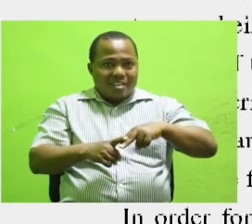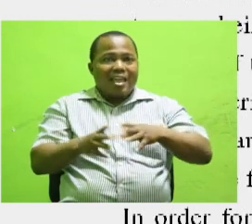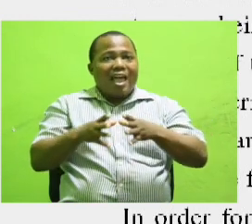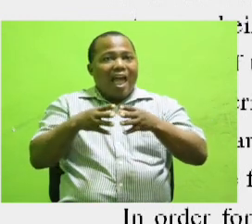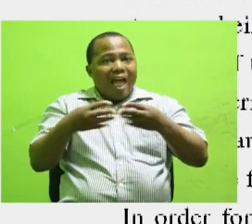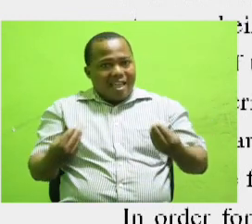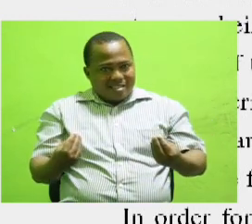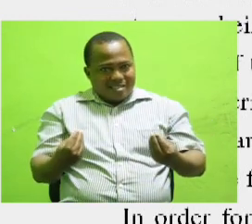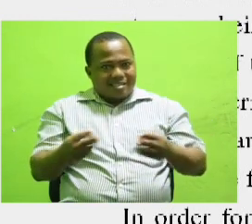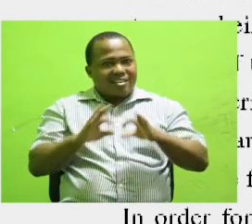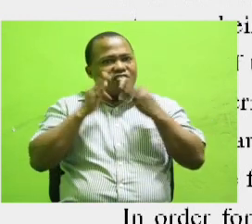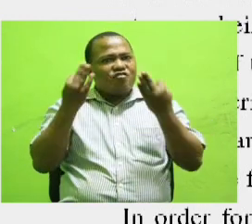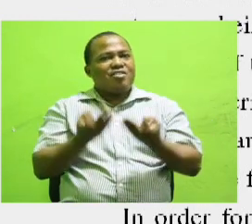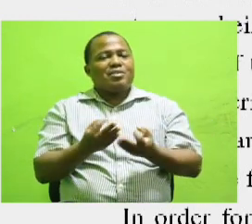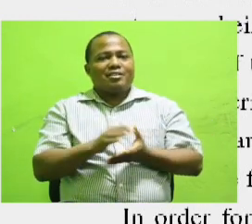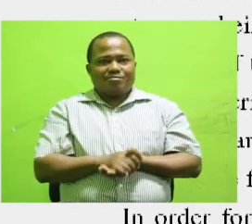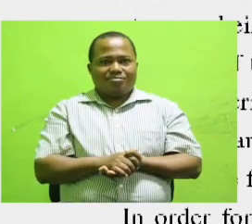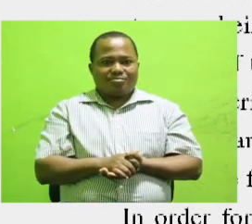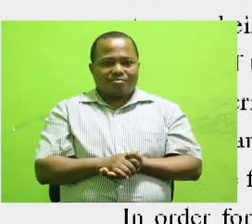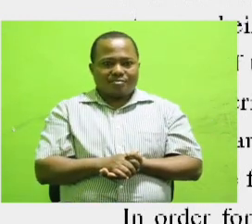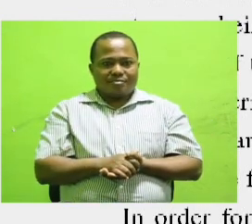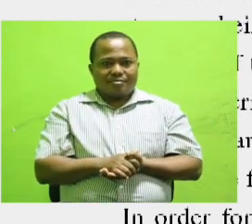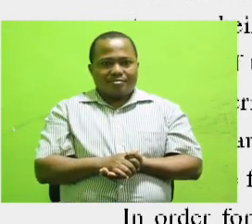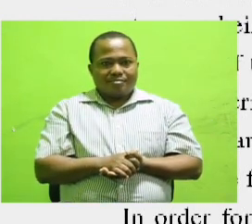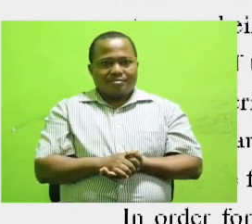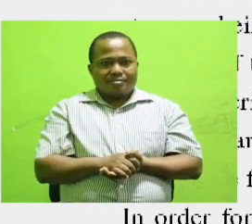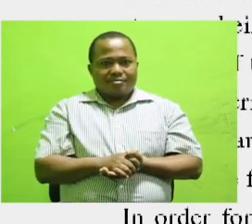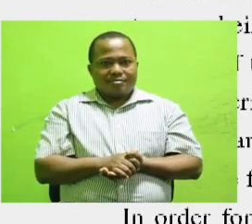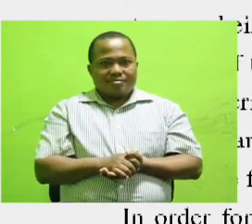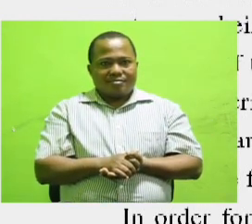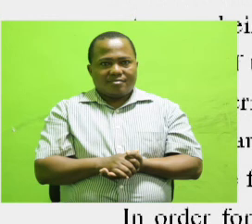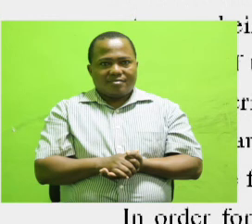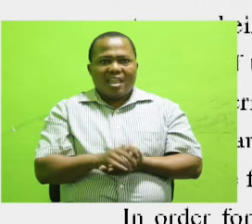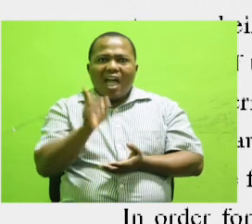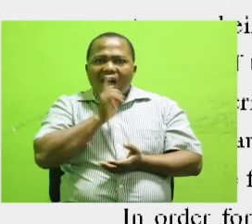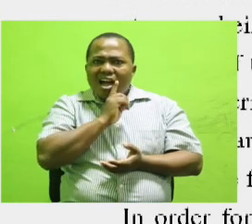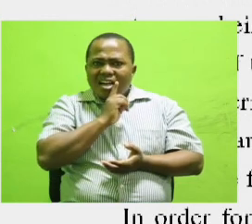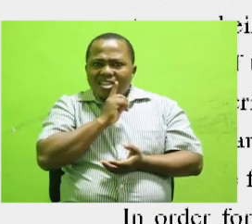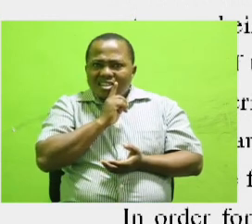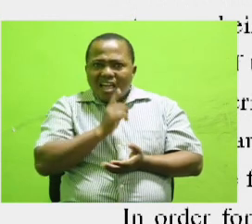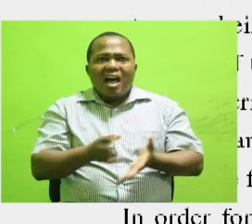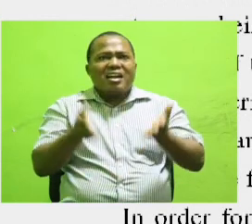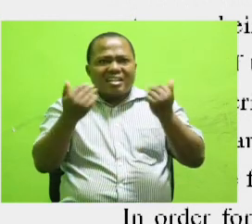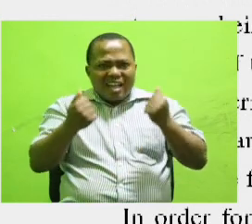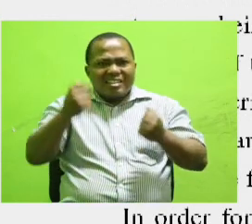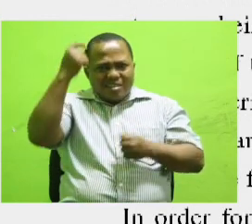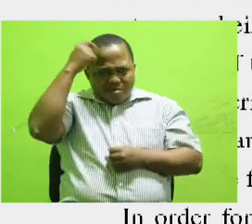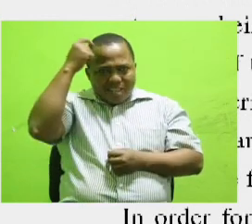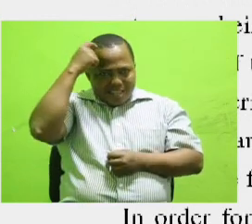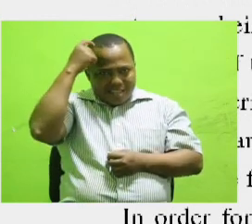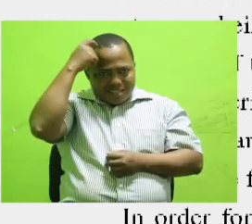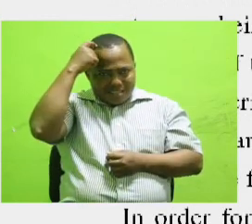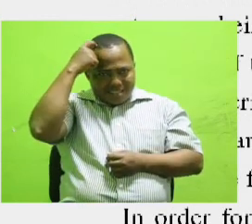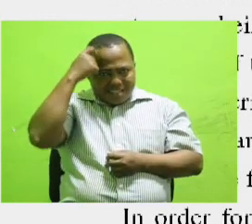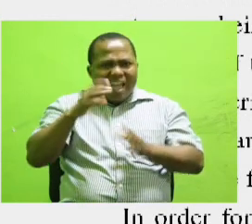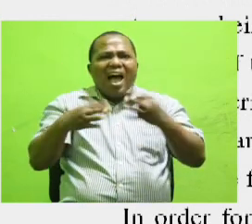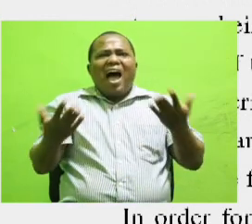suffer. So in answering a question like this, it just requires your own brainstorming on how to do